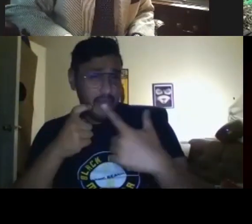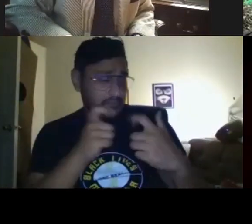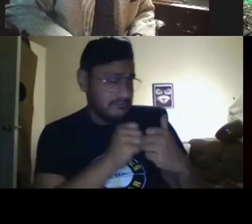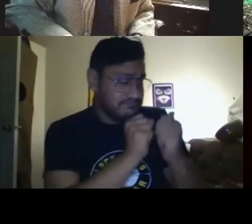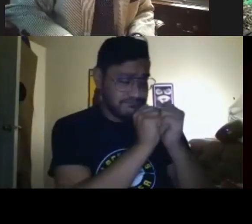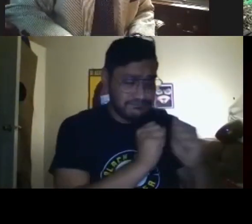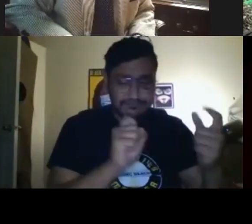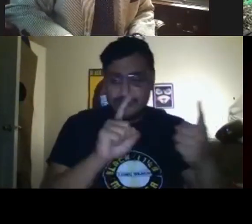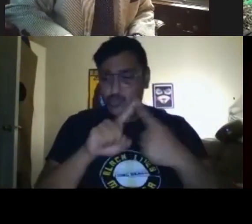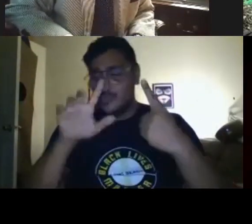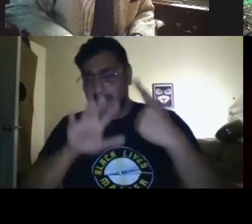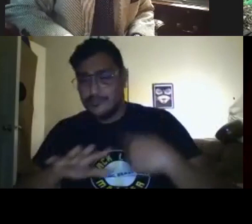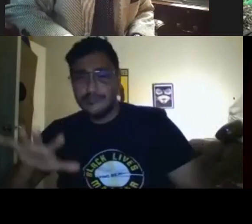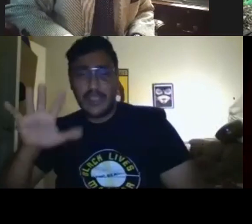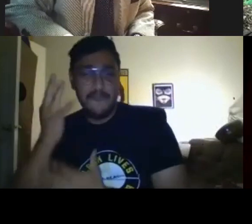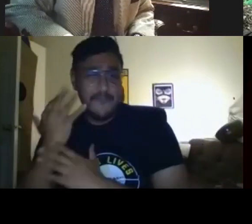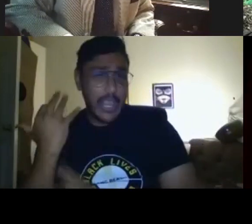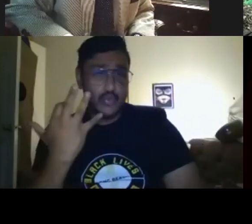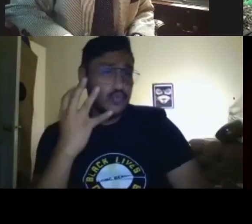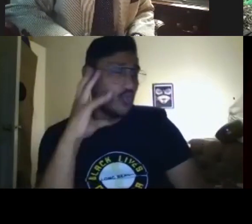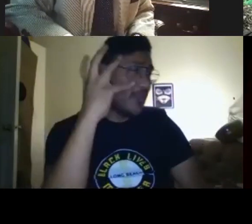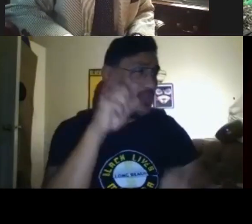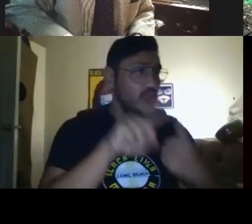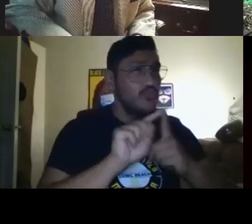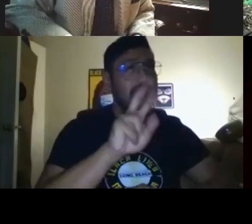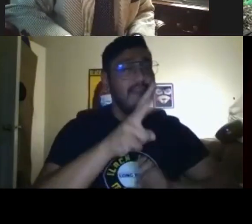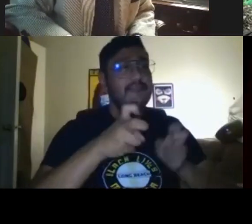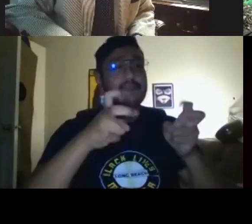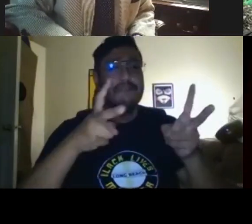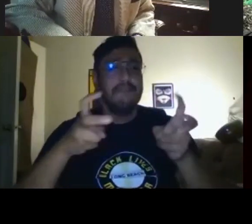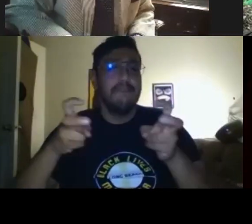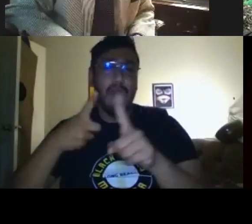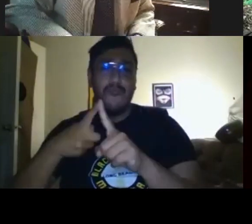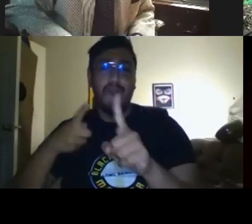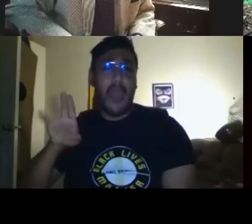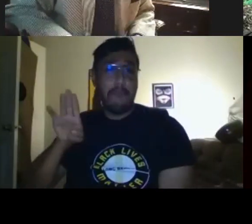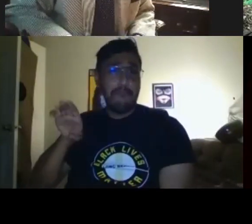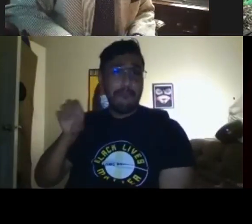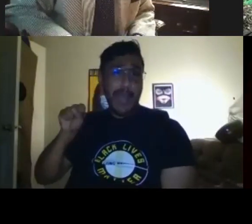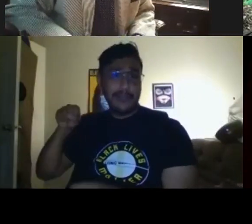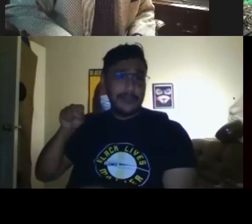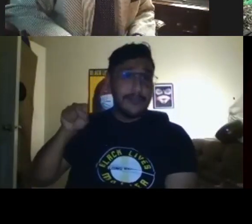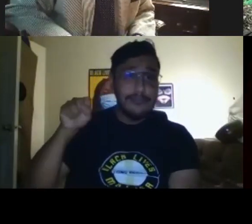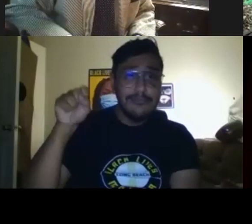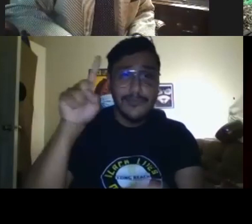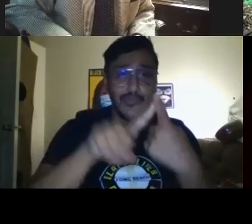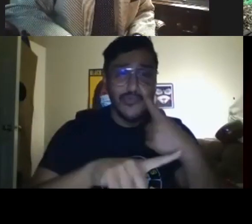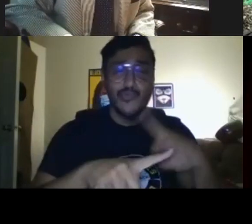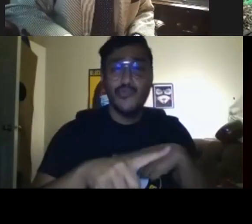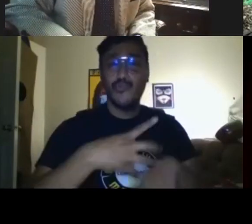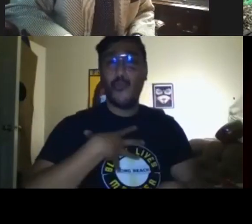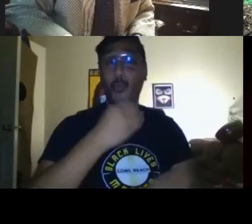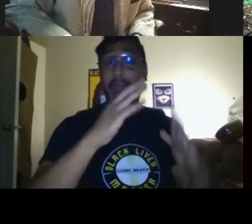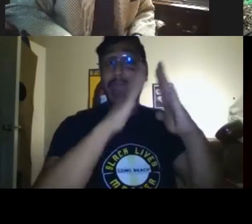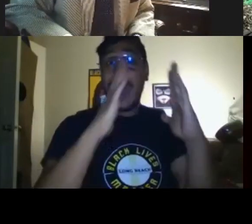cotton fields to the radio and TV screen. From the back of the bus up to the White House, from the bottom to the top of the